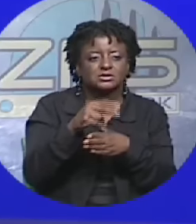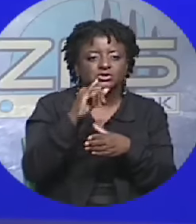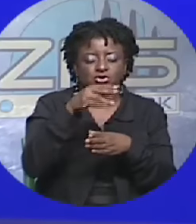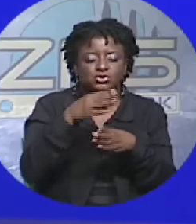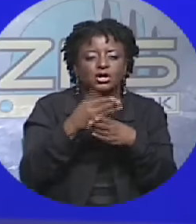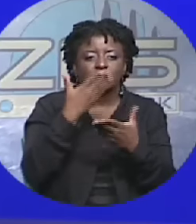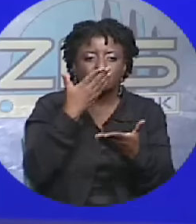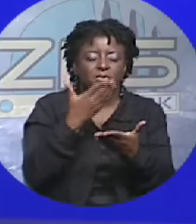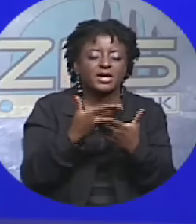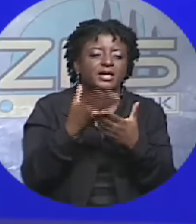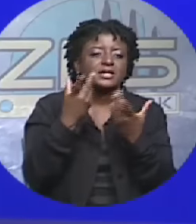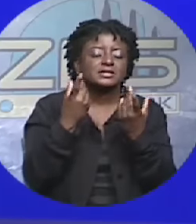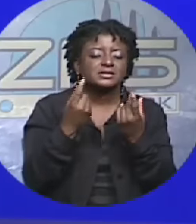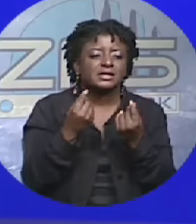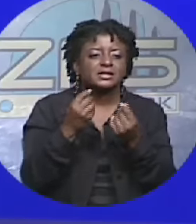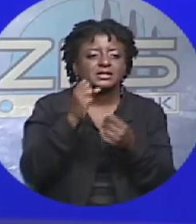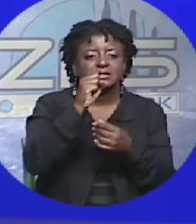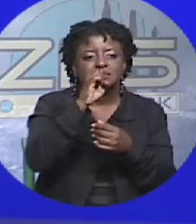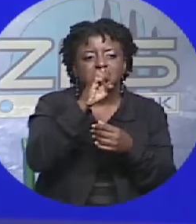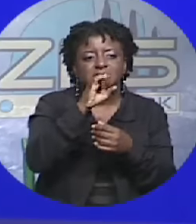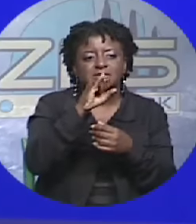we can tell you also today the semifinals of the Women's Open 400 took place, and the Bahamas with another opportunity to make a world